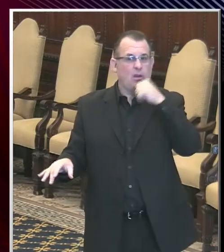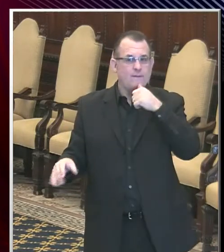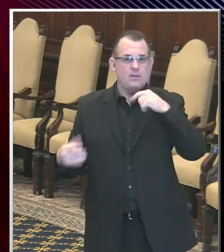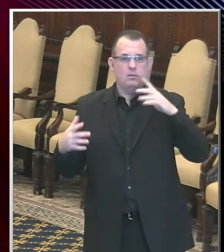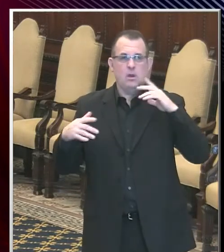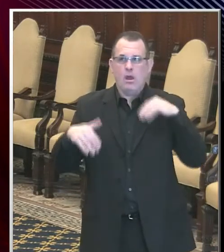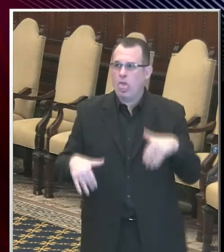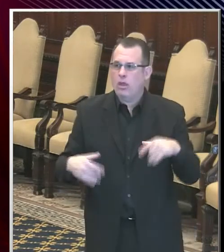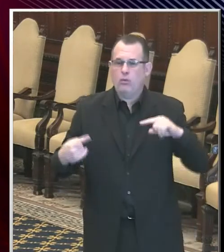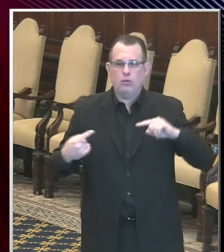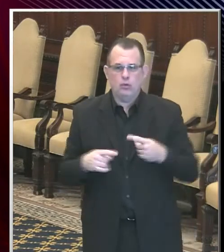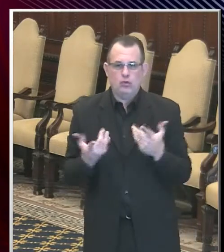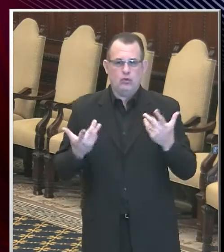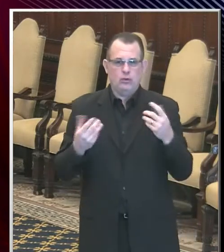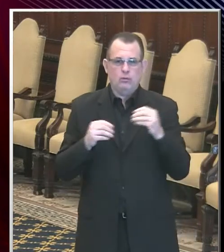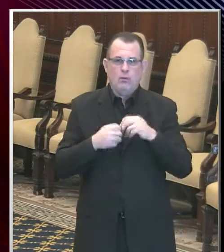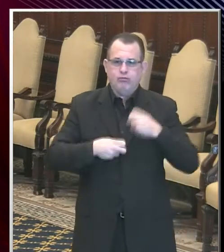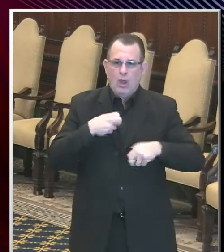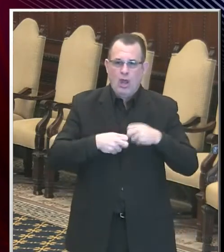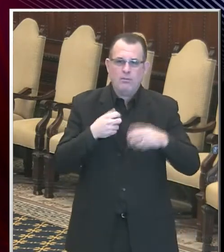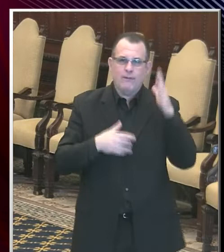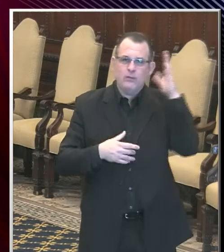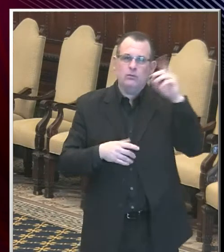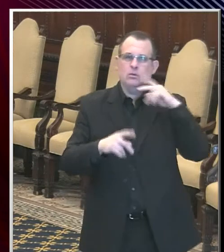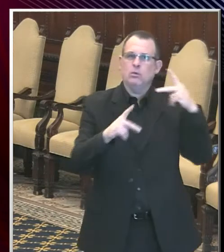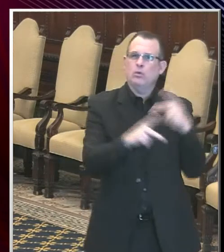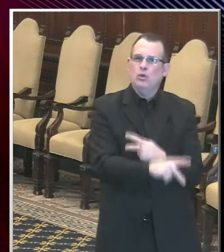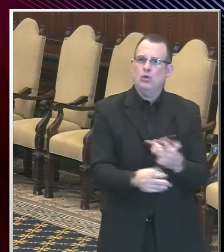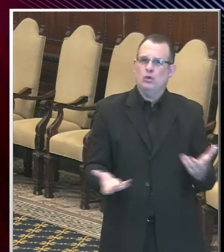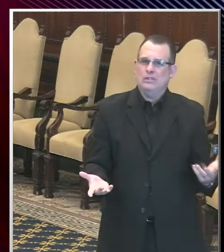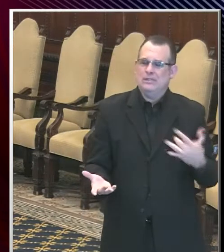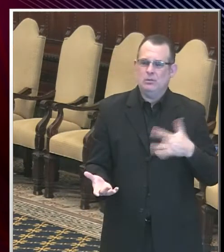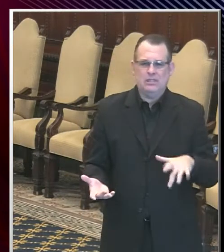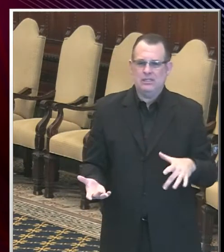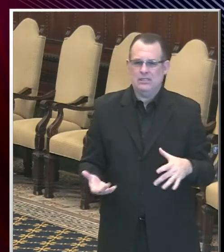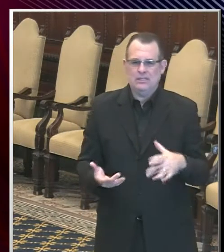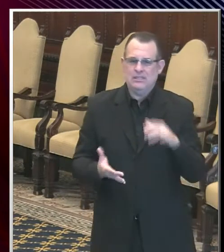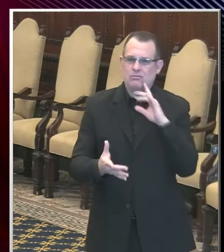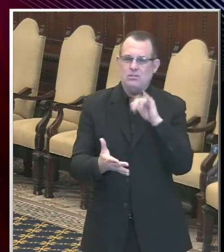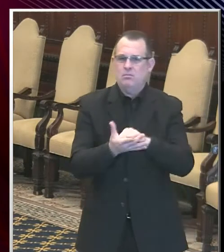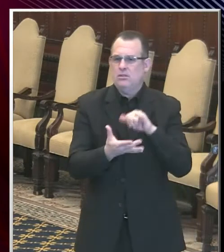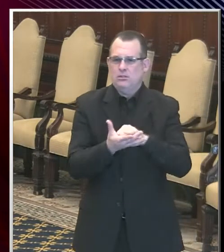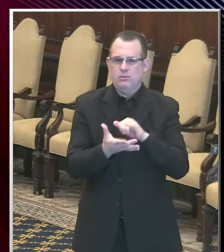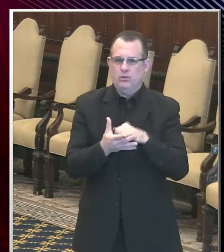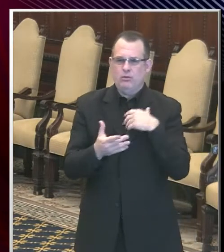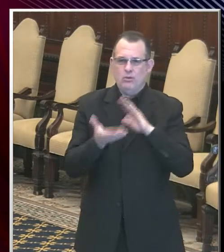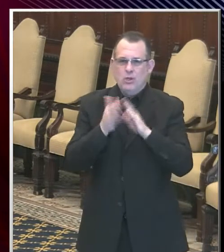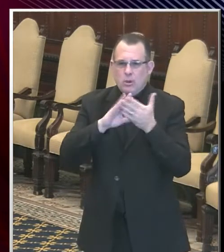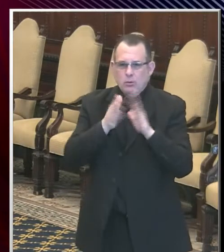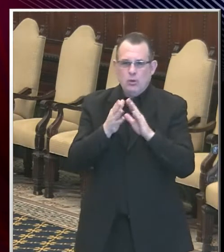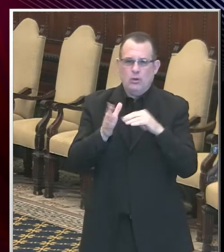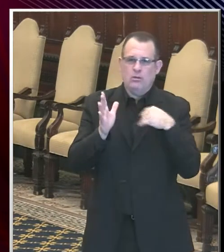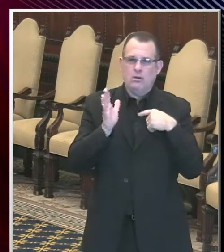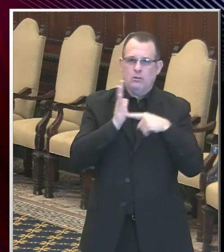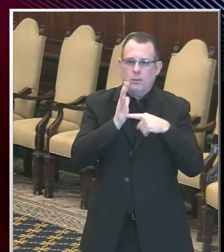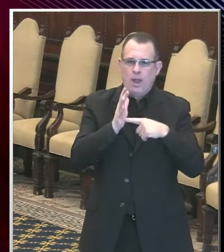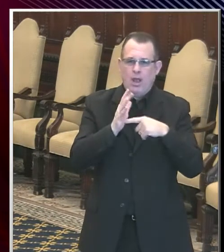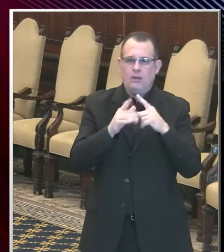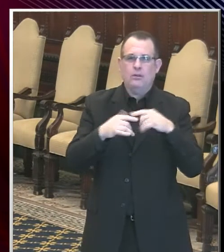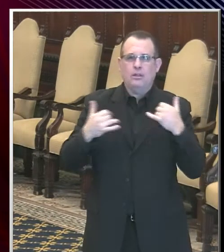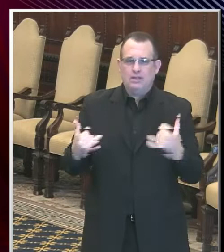dealing with our issues in the future will be impossible to deal with. And the same thing with the community school model, especially now in the middle of